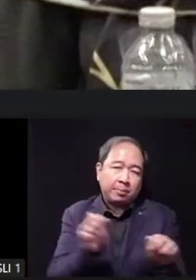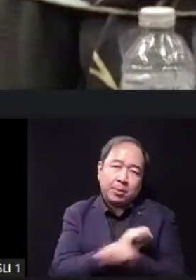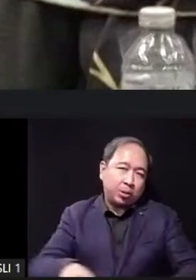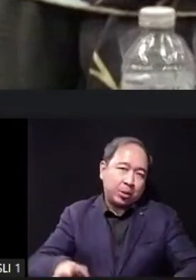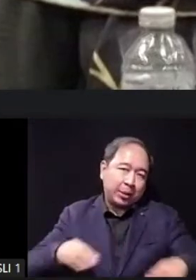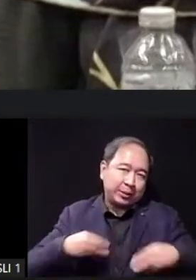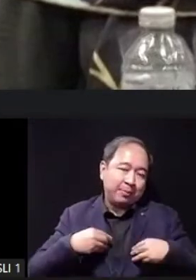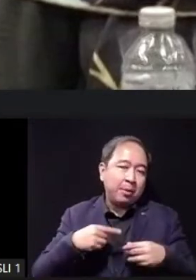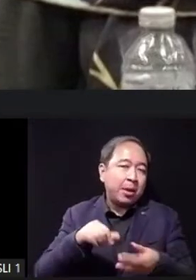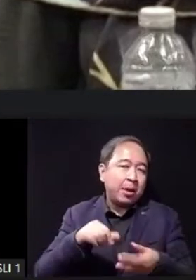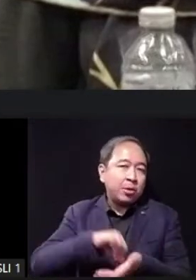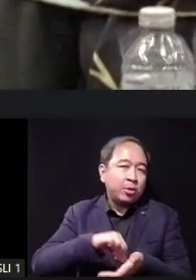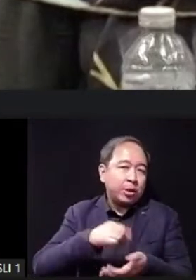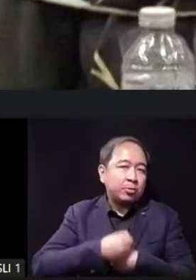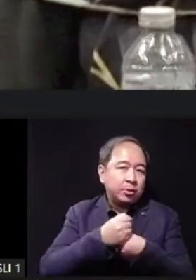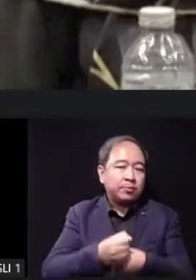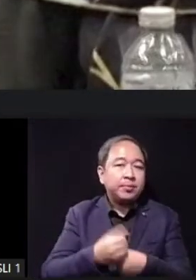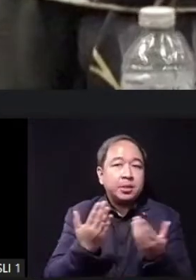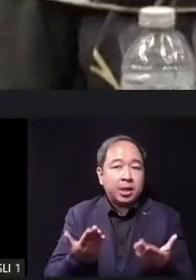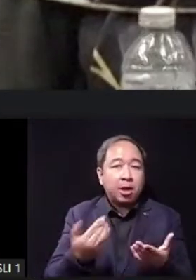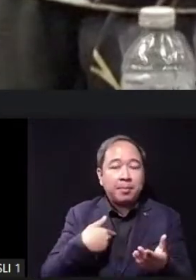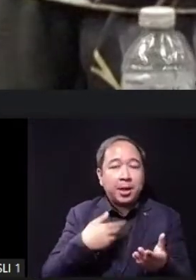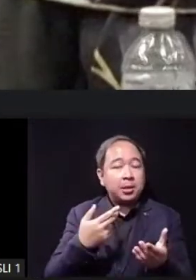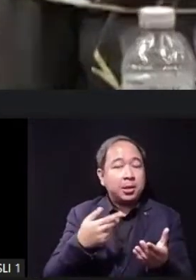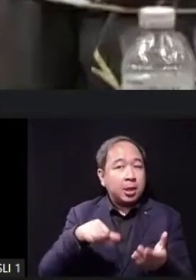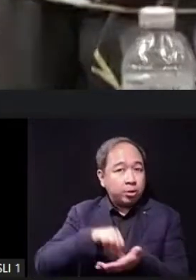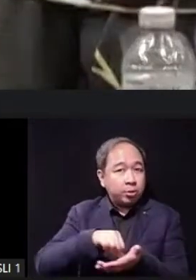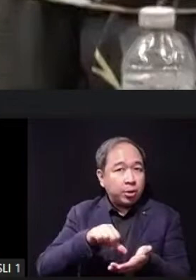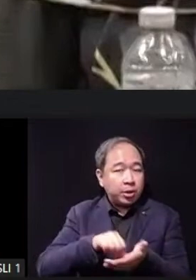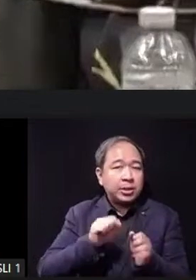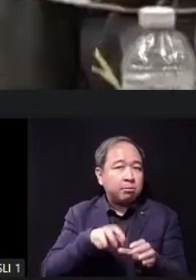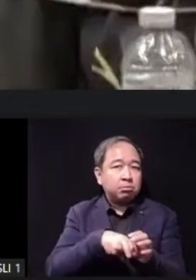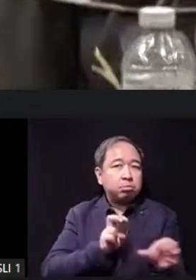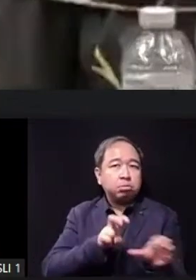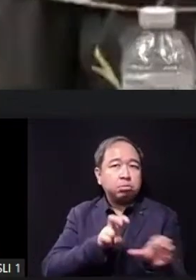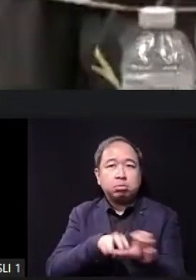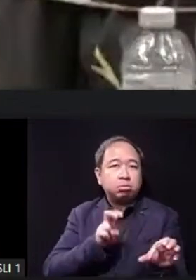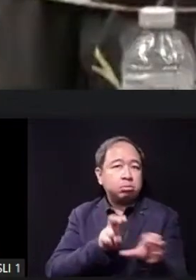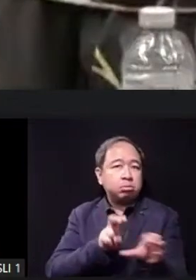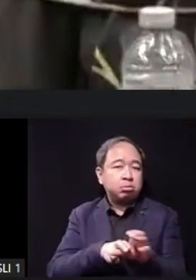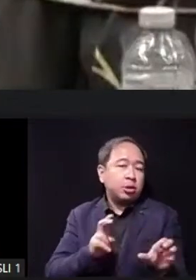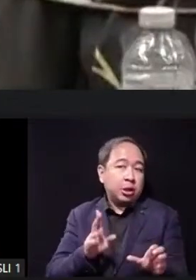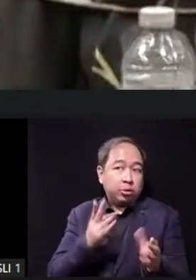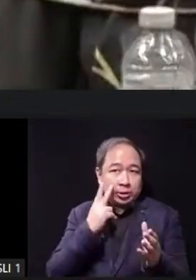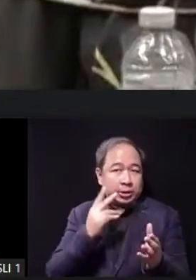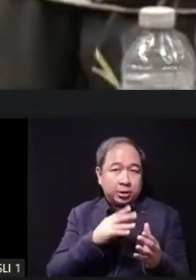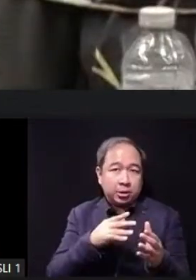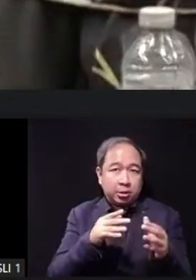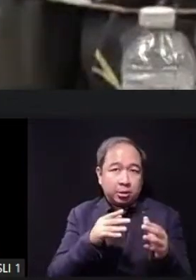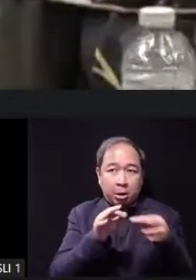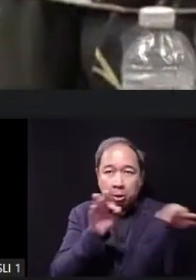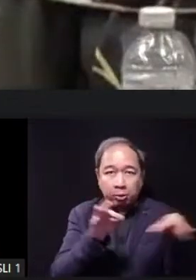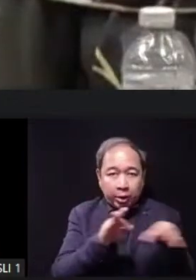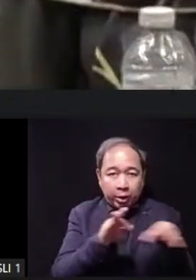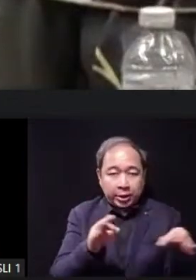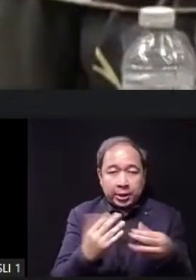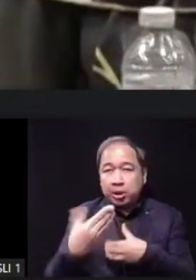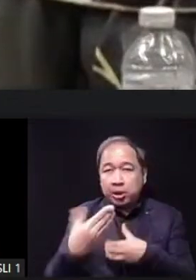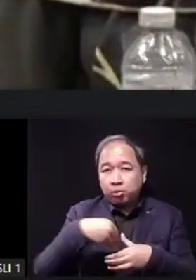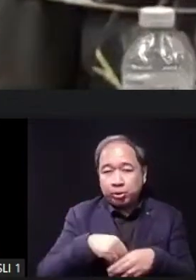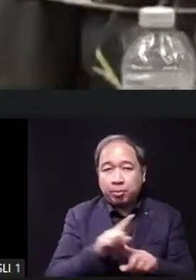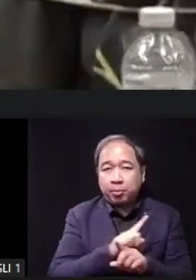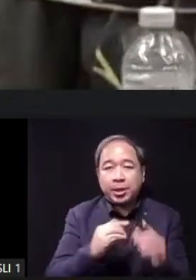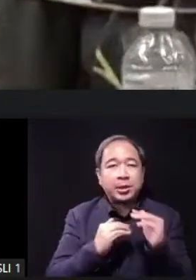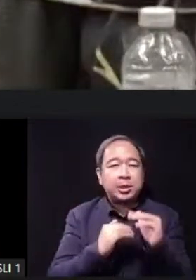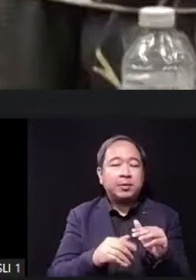on that, my delegation disassociates itself from all of the references to these phrases, including but not limited to